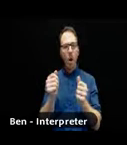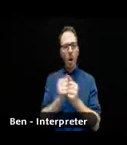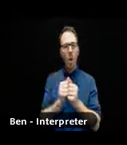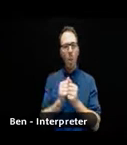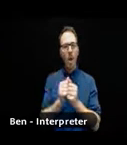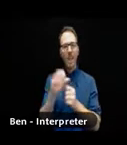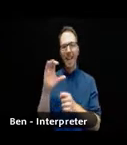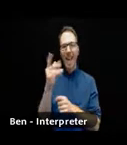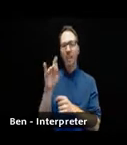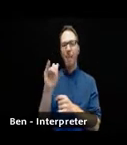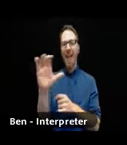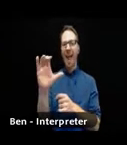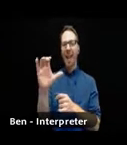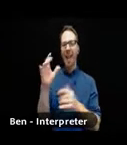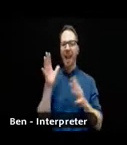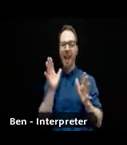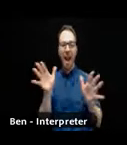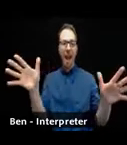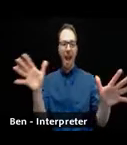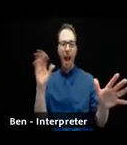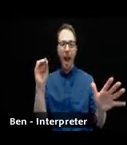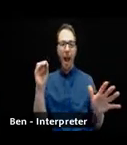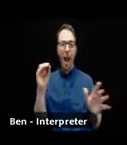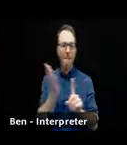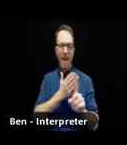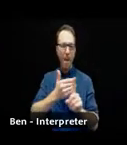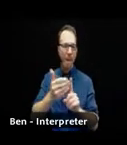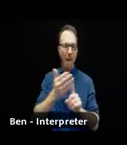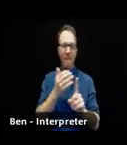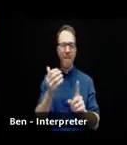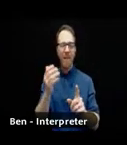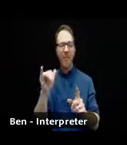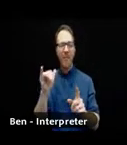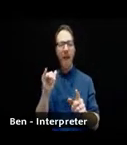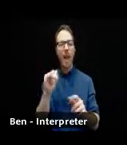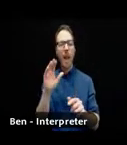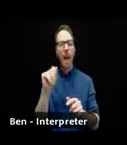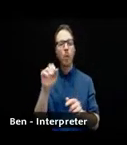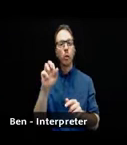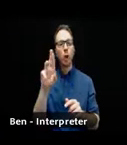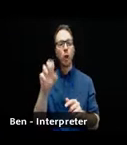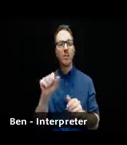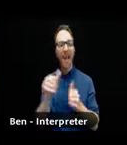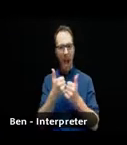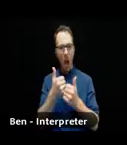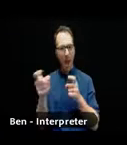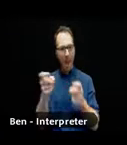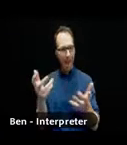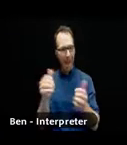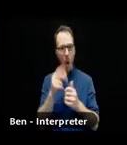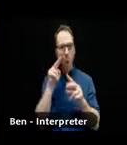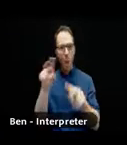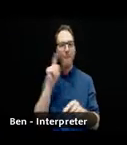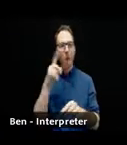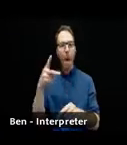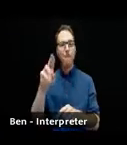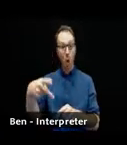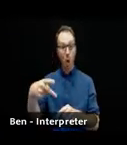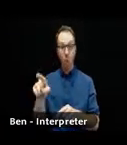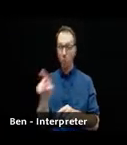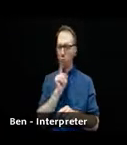charismatic and manipulative abusers. How does this process handle those dynamics? How would it look for a perpetrator that